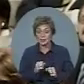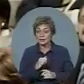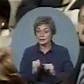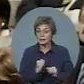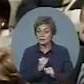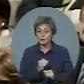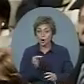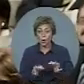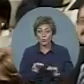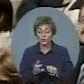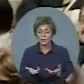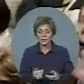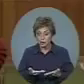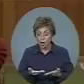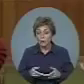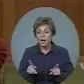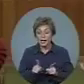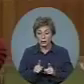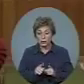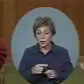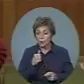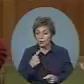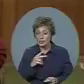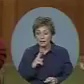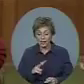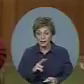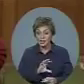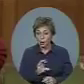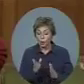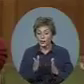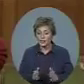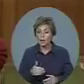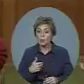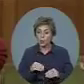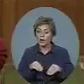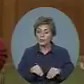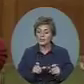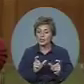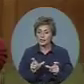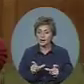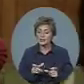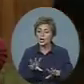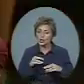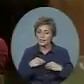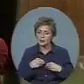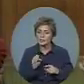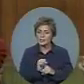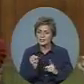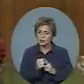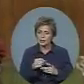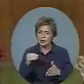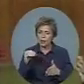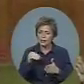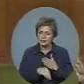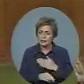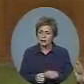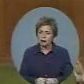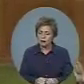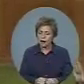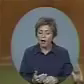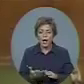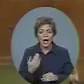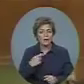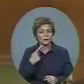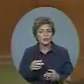challenges in Afghanistan, but progress is being made. Foreign Affairs originally said the report did not exist. Now we know it does. Did the Prime